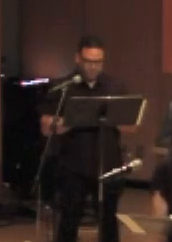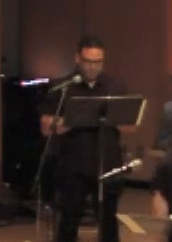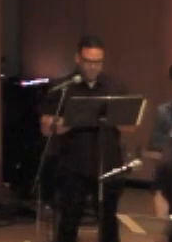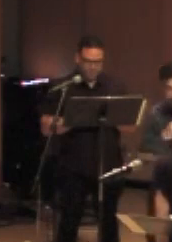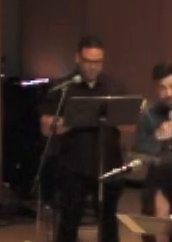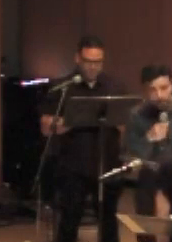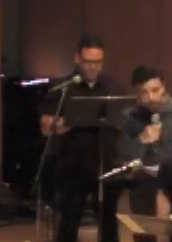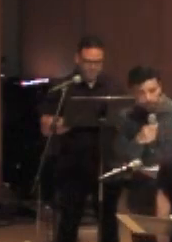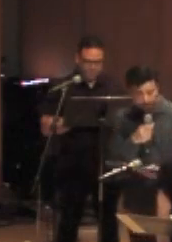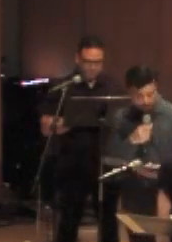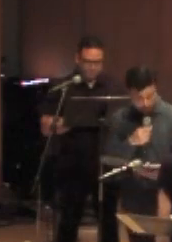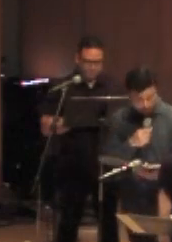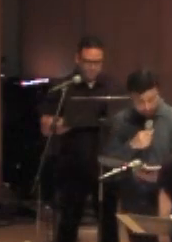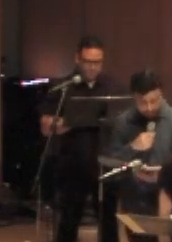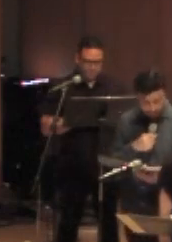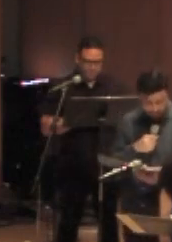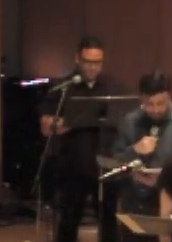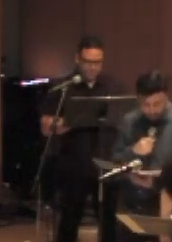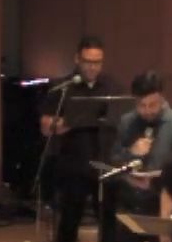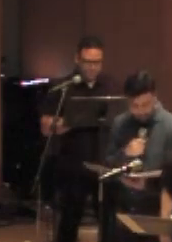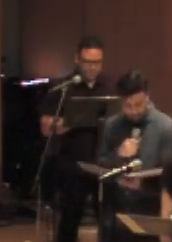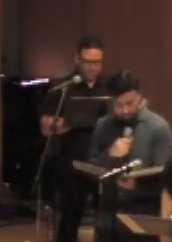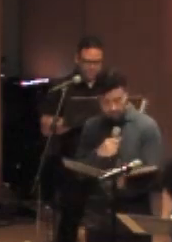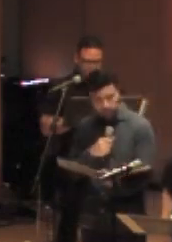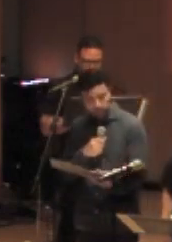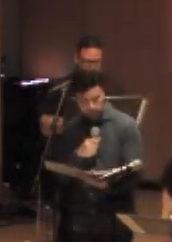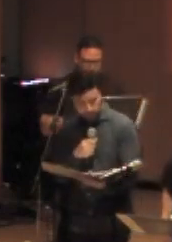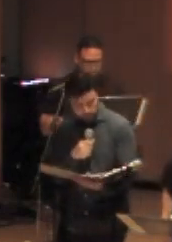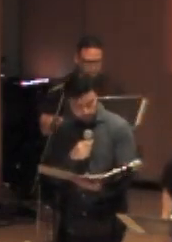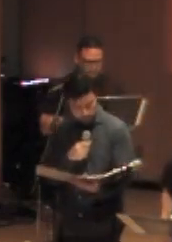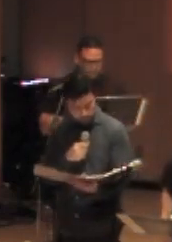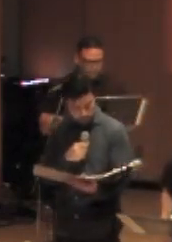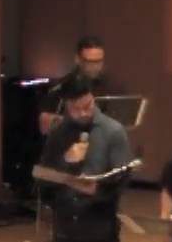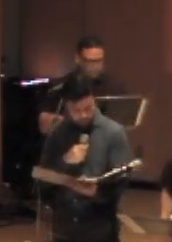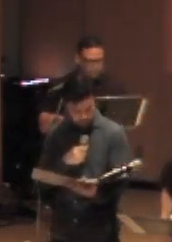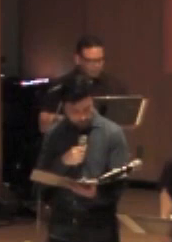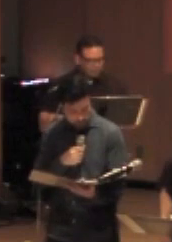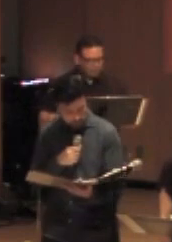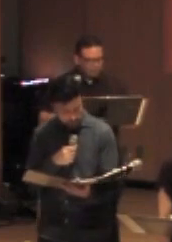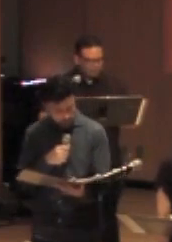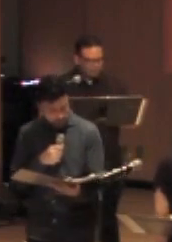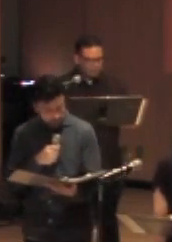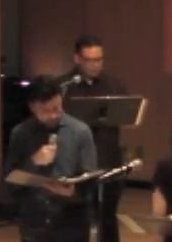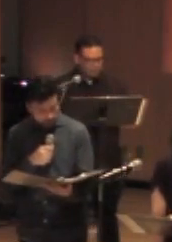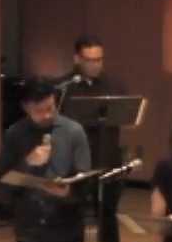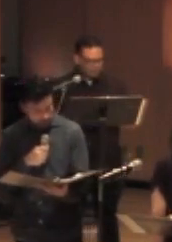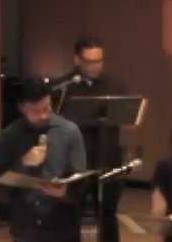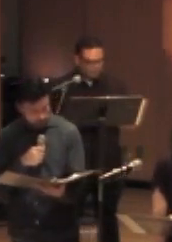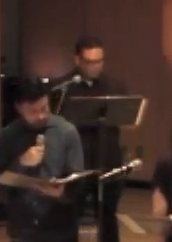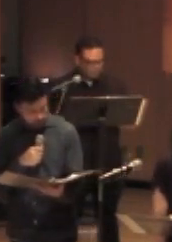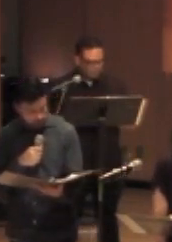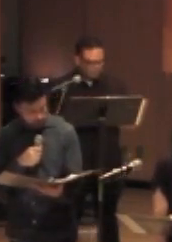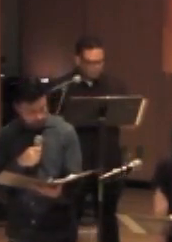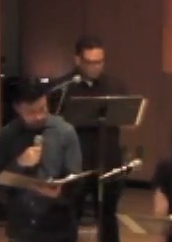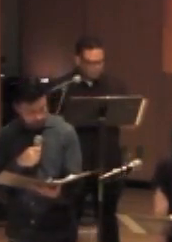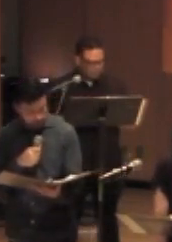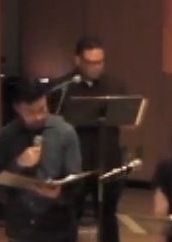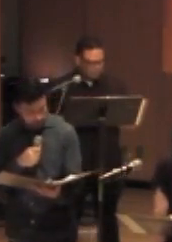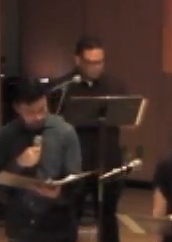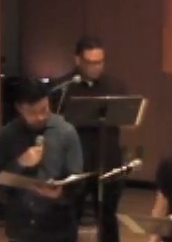soon I could be with you yeah he goes out wait she follows